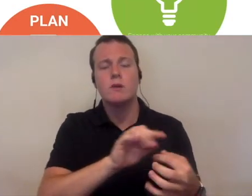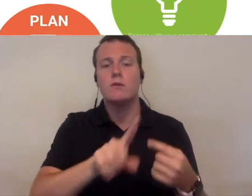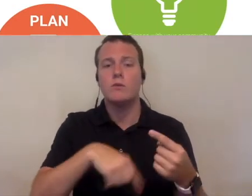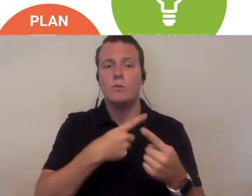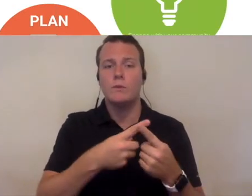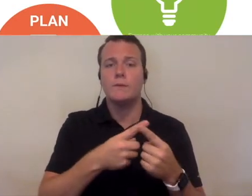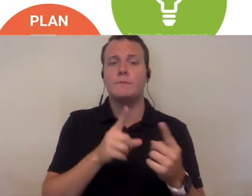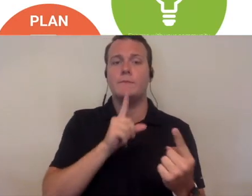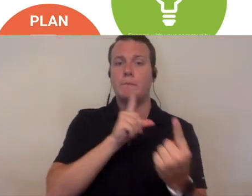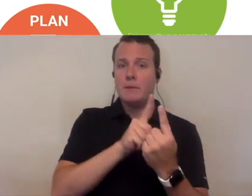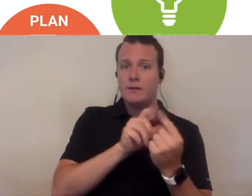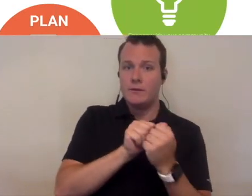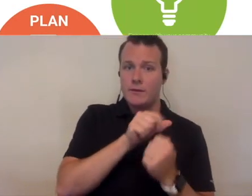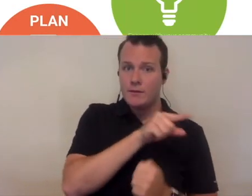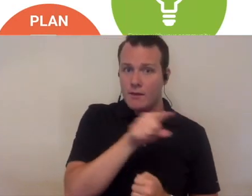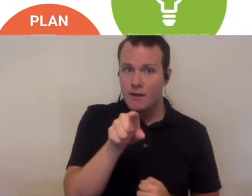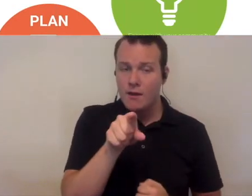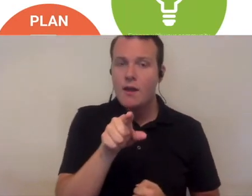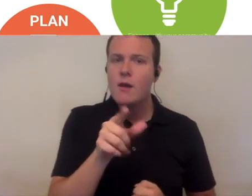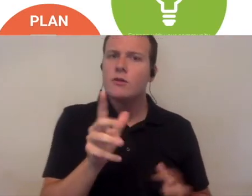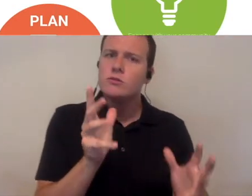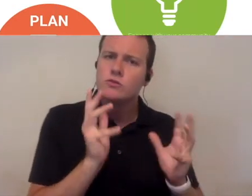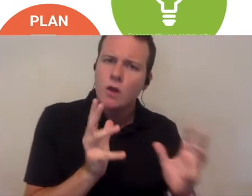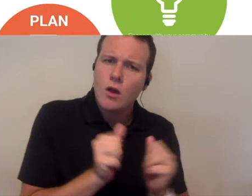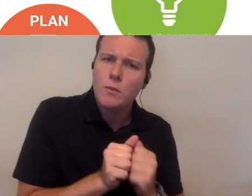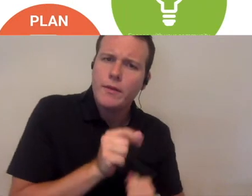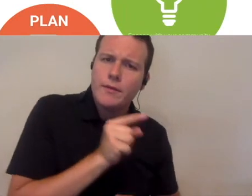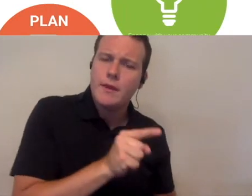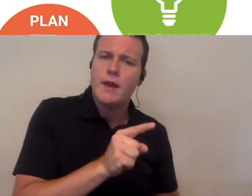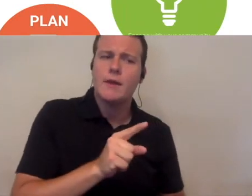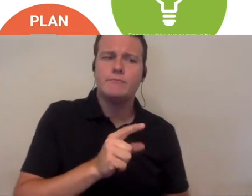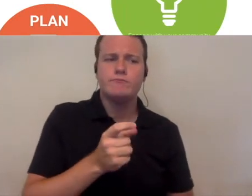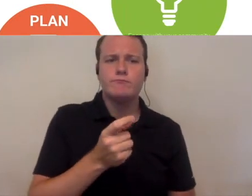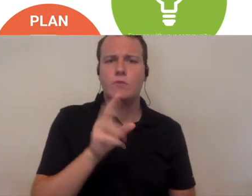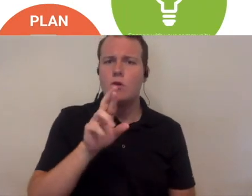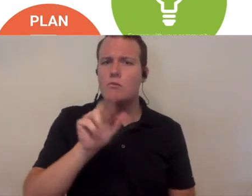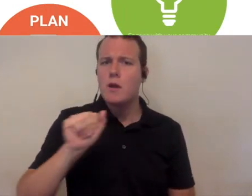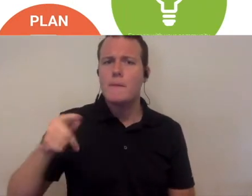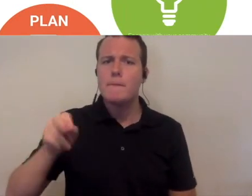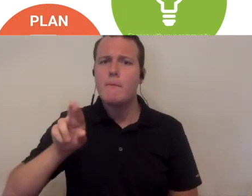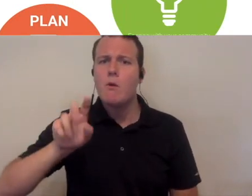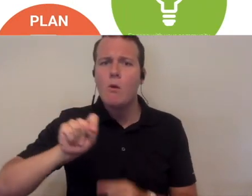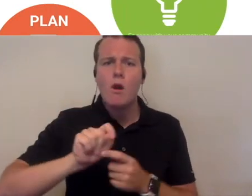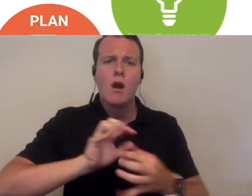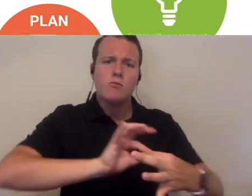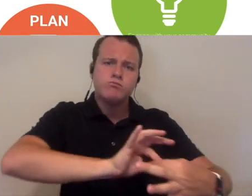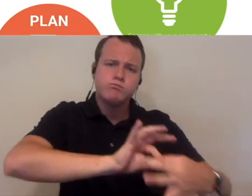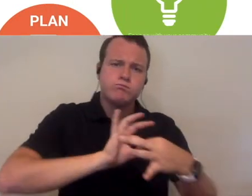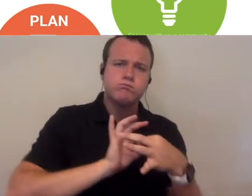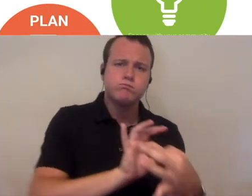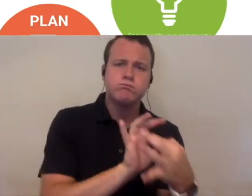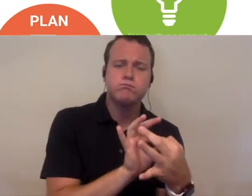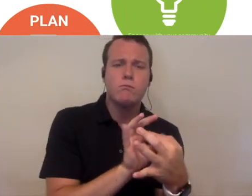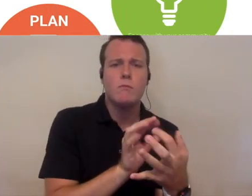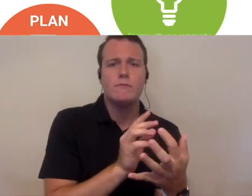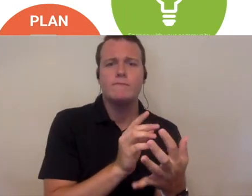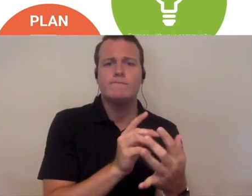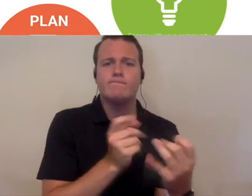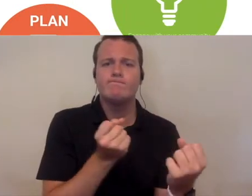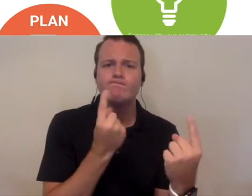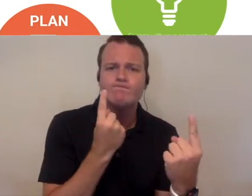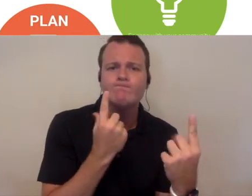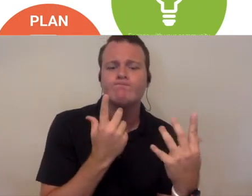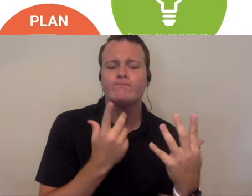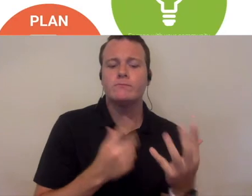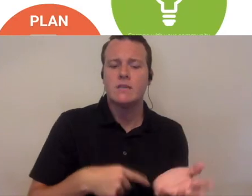them, establish rapport with them. And so they know who you are. Discuss. You're a professional. You're on